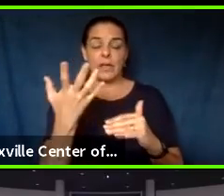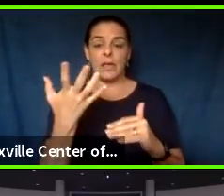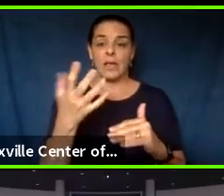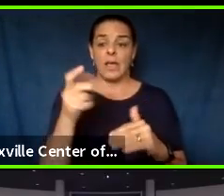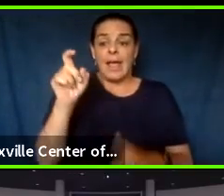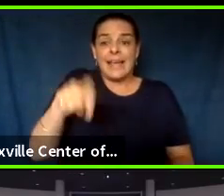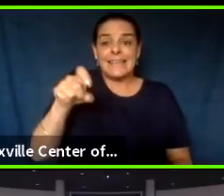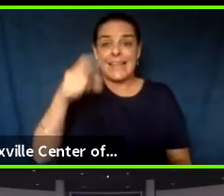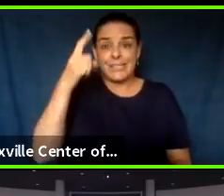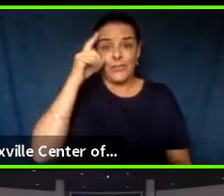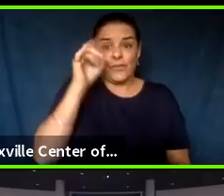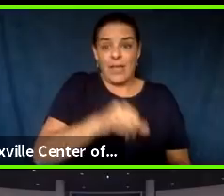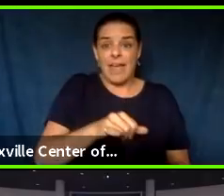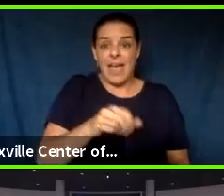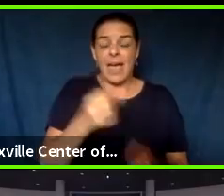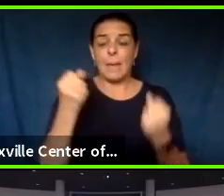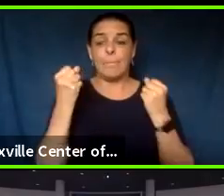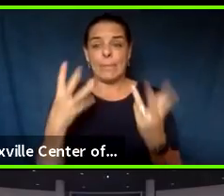of which many